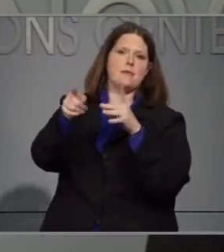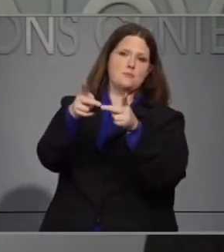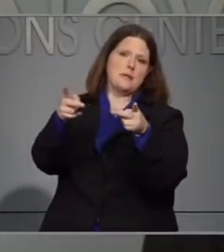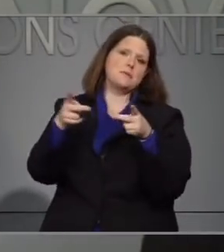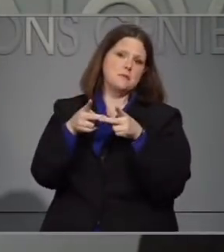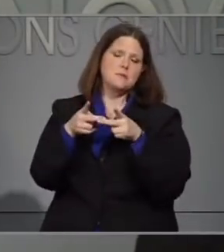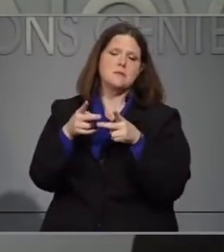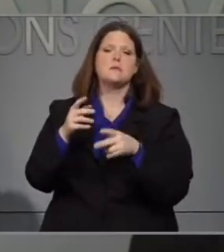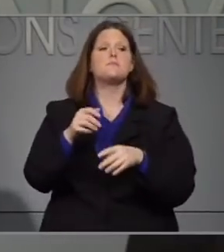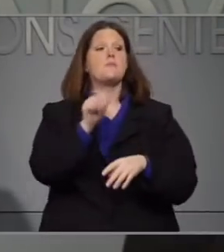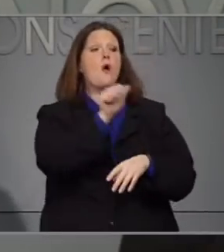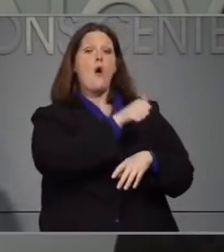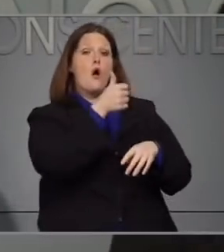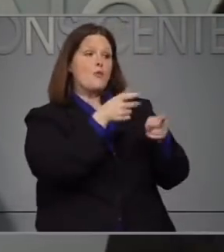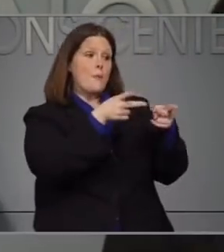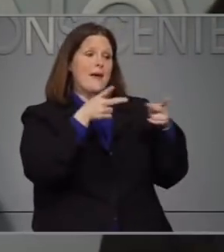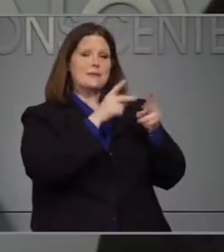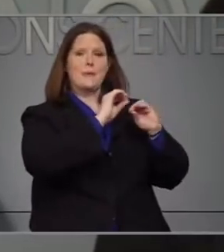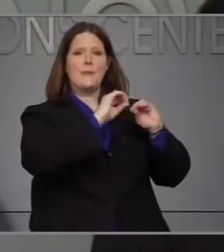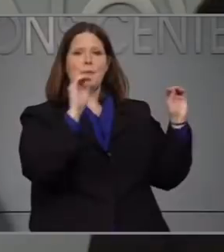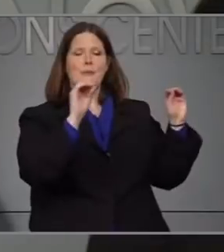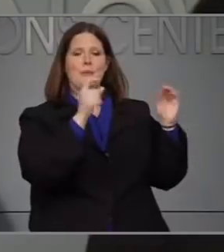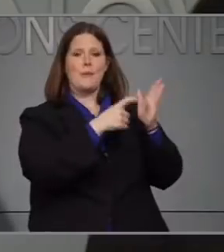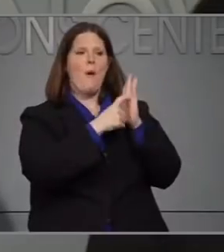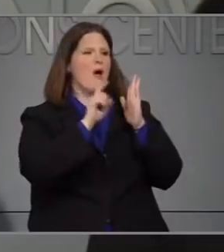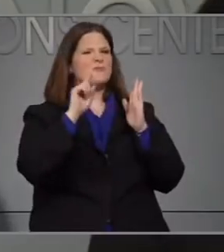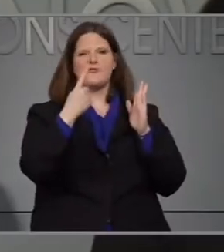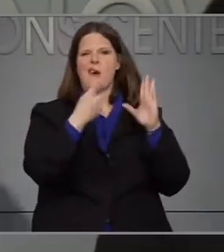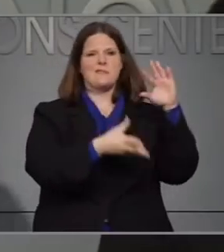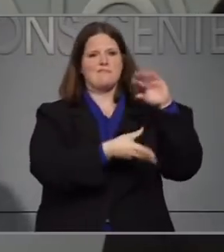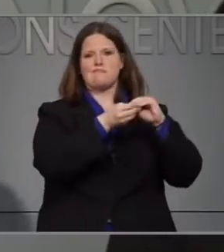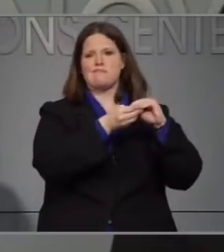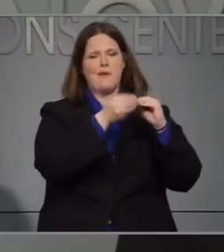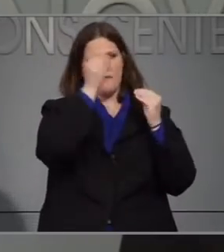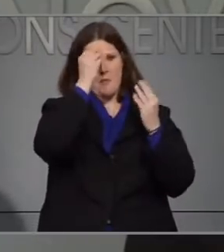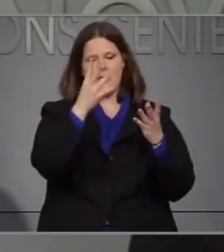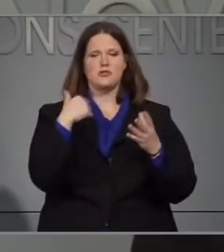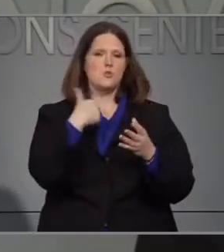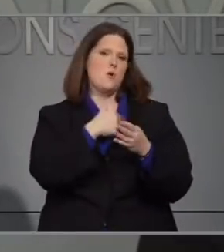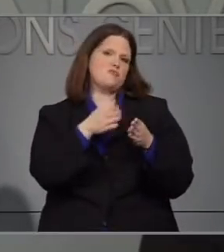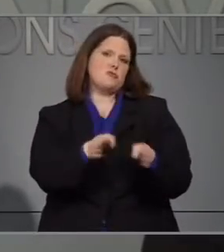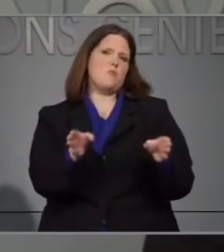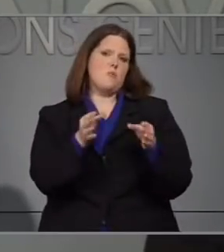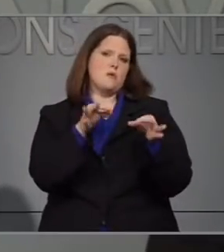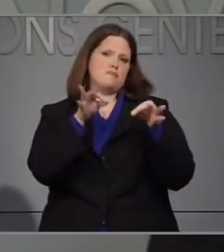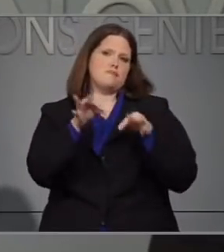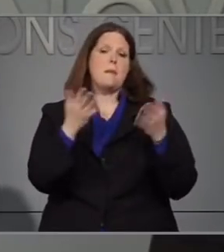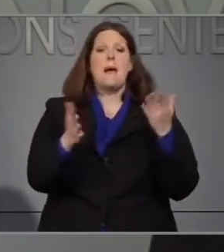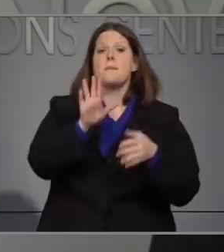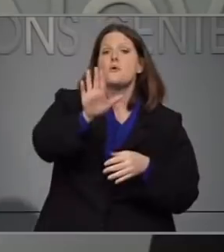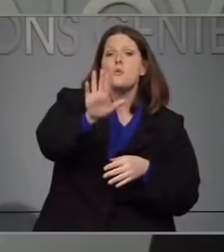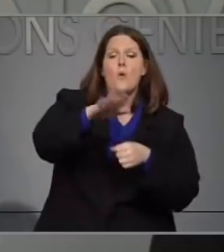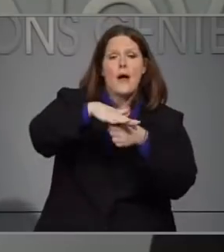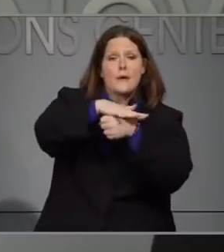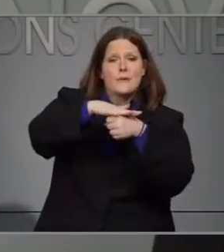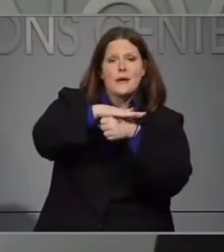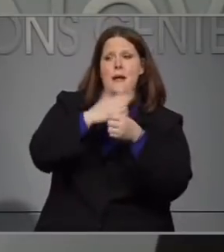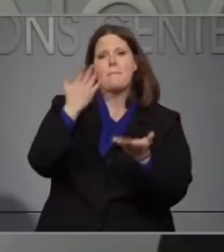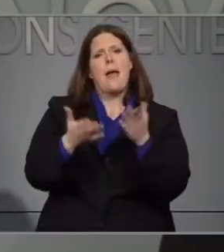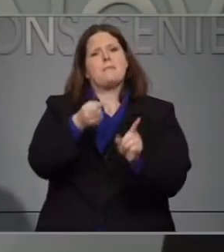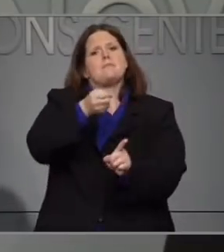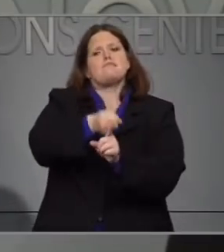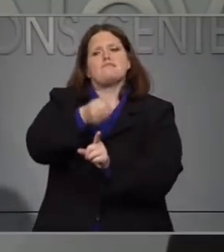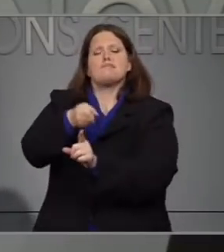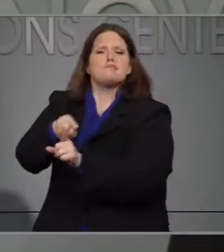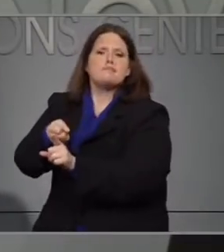required, that is where we'll share the aggregate data with folks so that folks understand maybe in their community where are some of